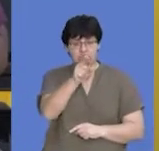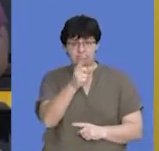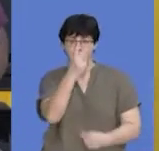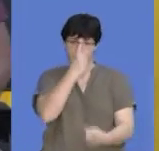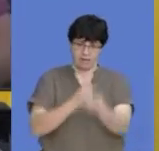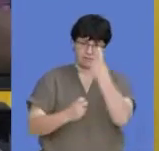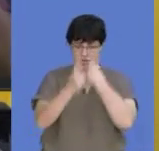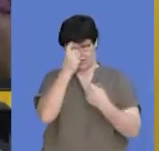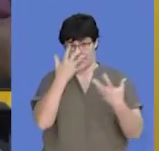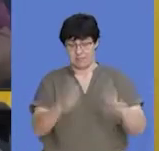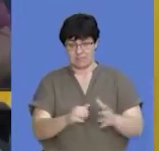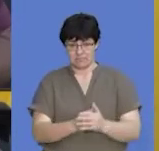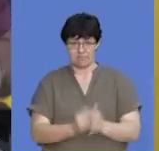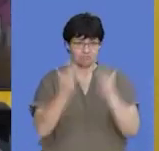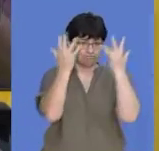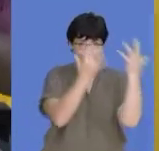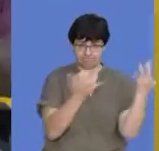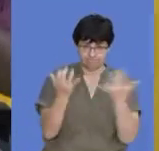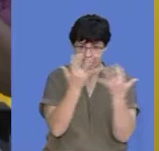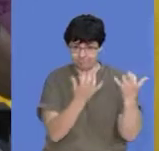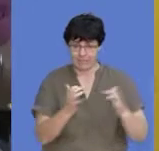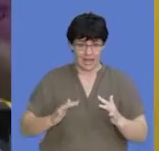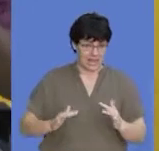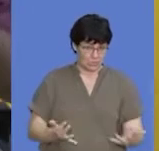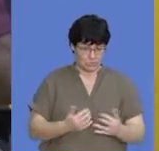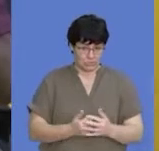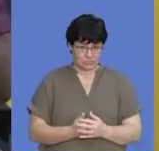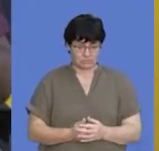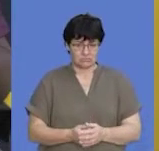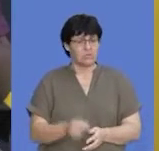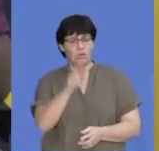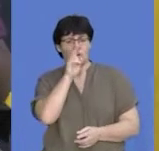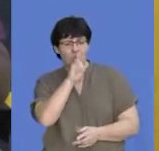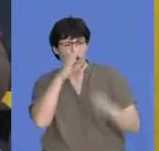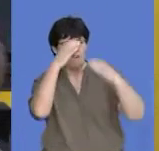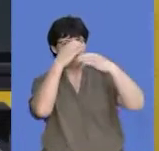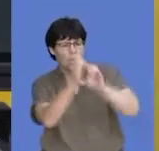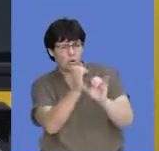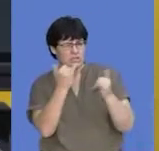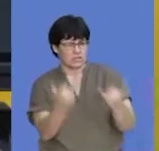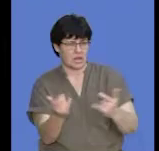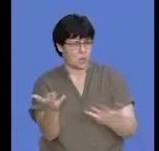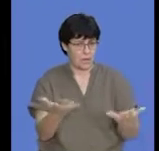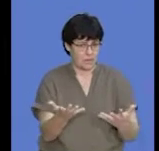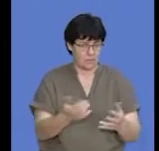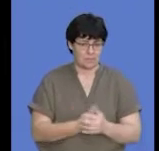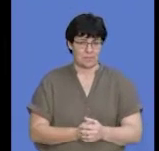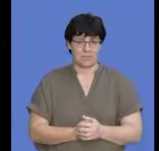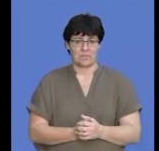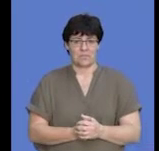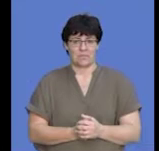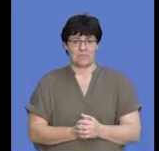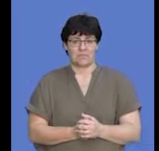asking for, the calculations. Let's take a look at where our focuses are for today.